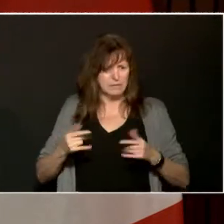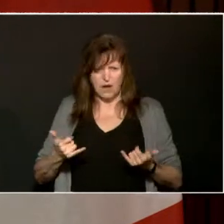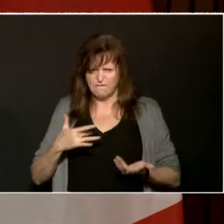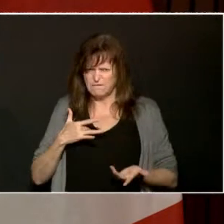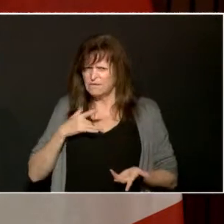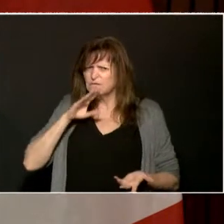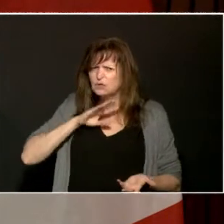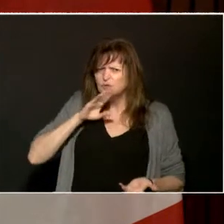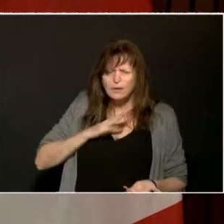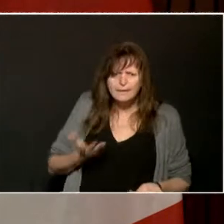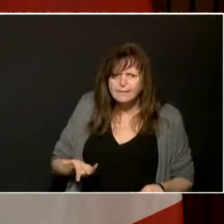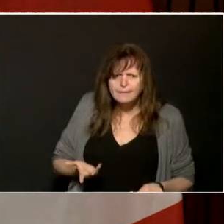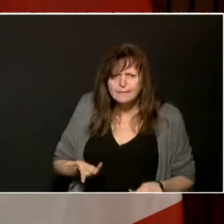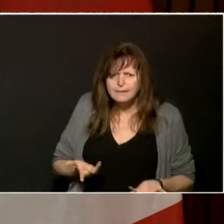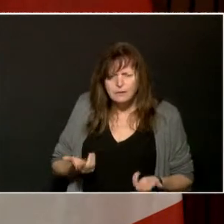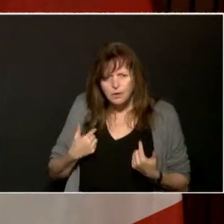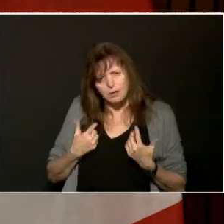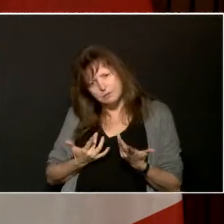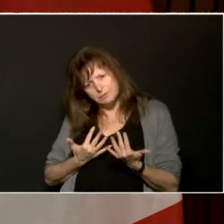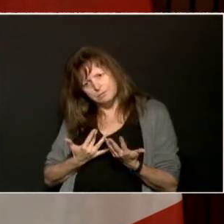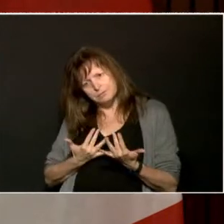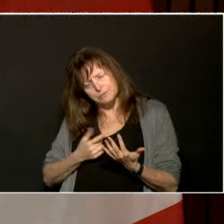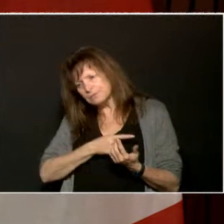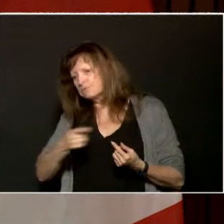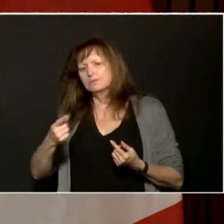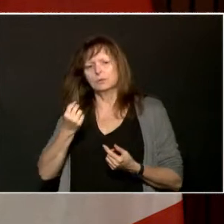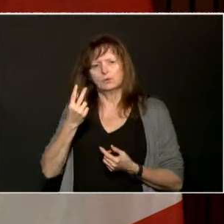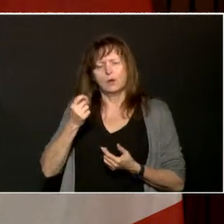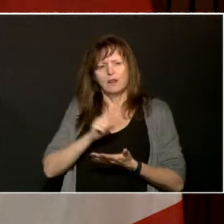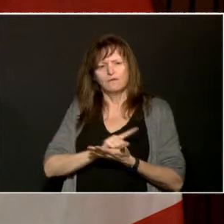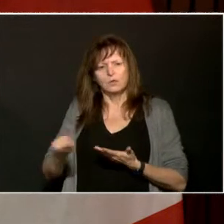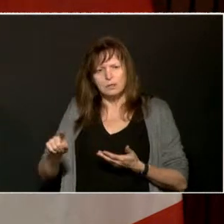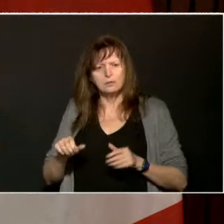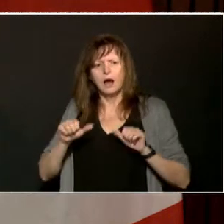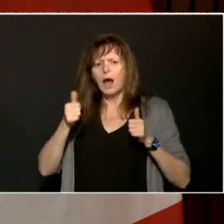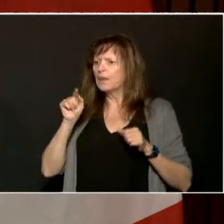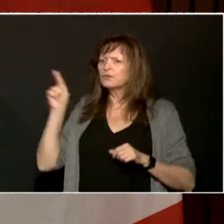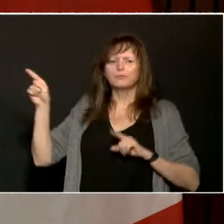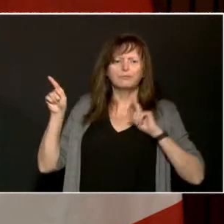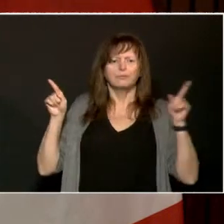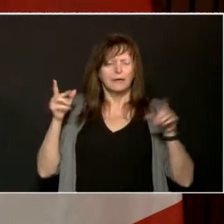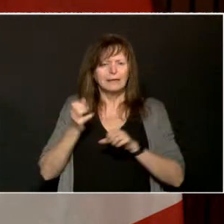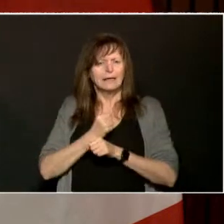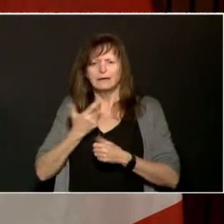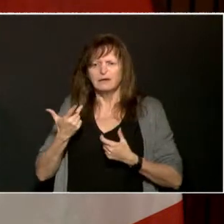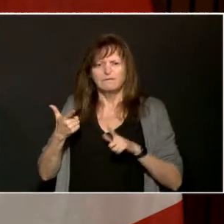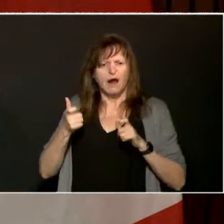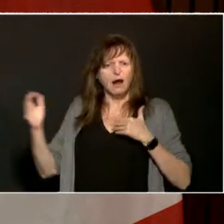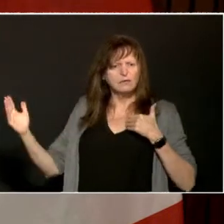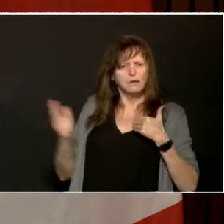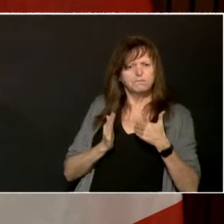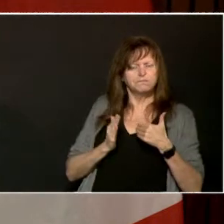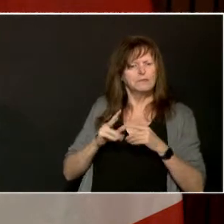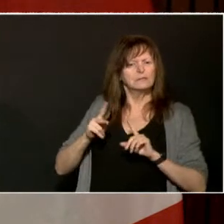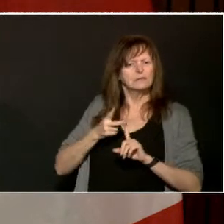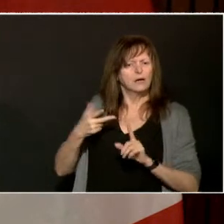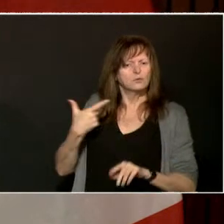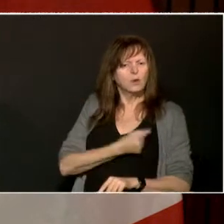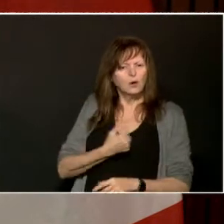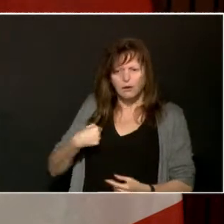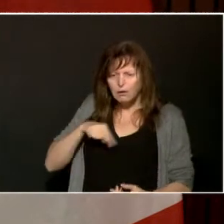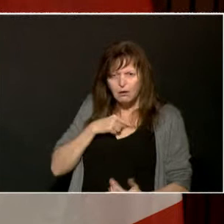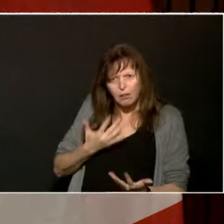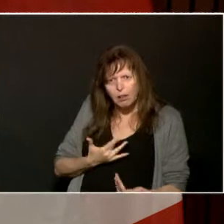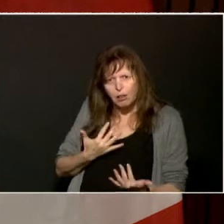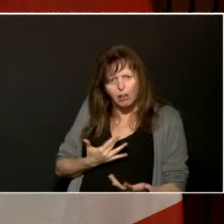in the queue for 12 weeks when others are able to get their second dose faster. So what is your recommendation for what the